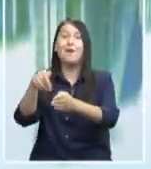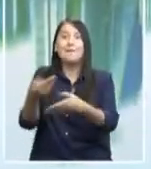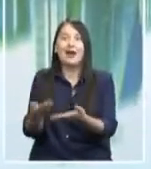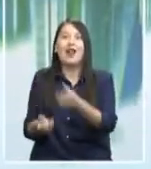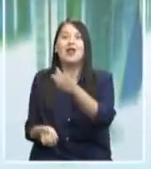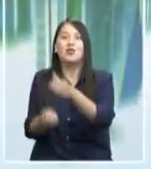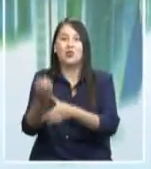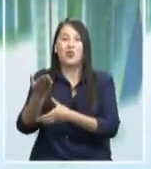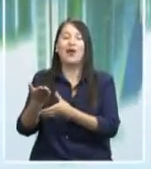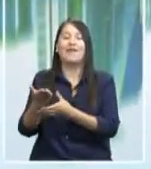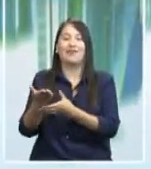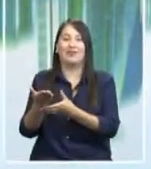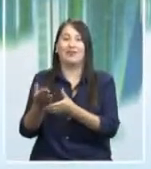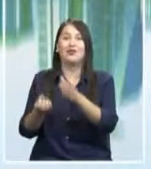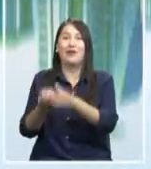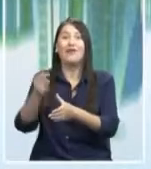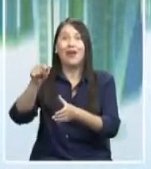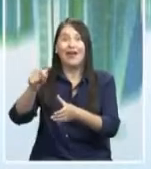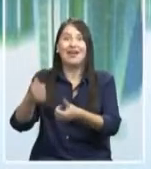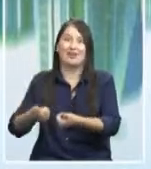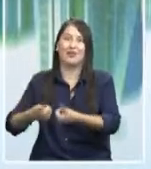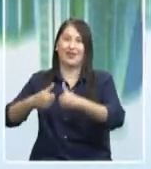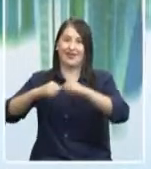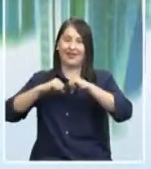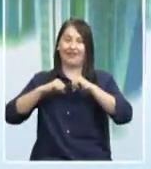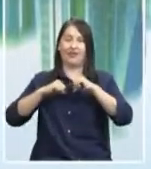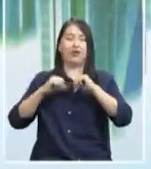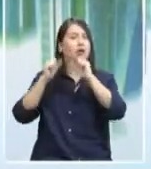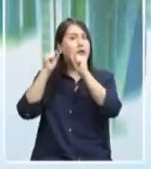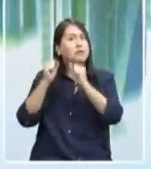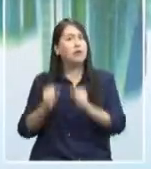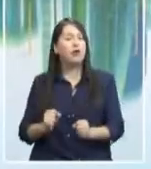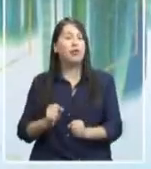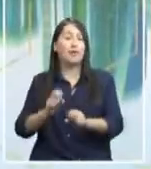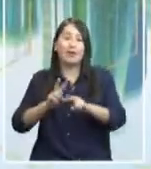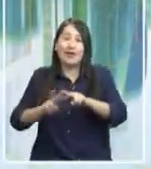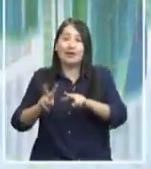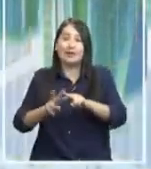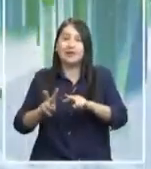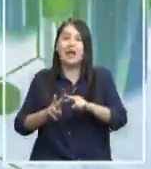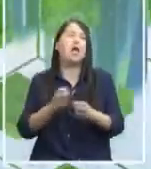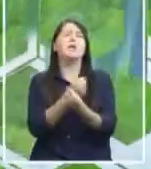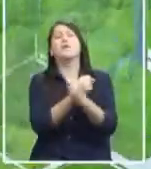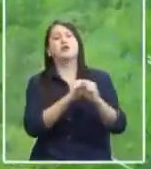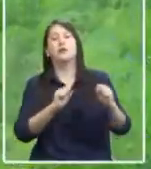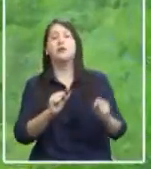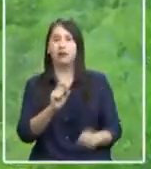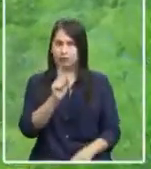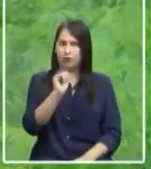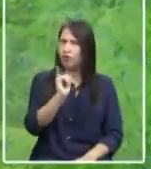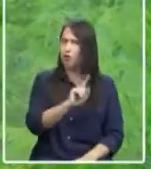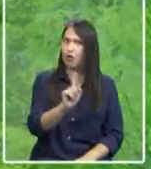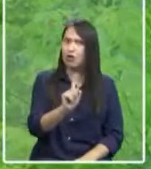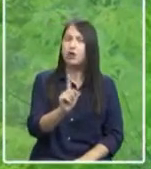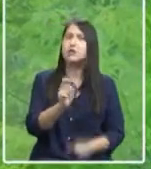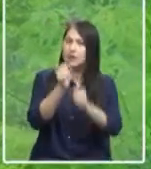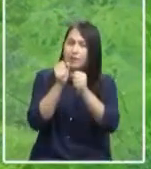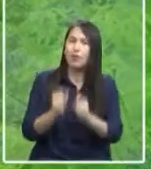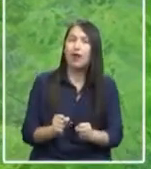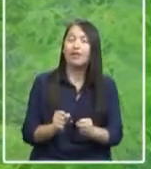that. It's not impossible for us to do that. Once we make up our mind, most important thing is to make the